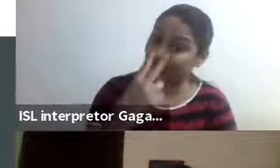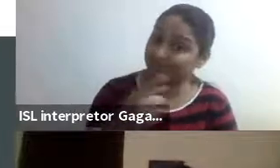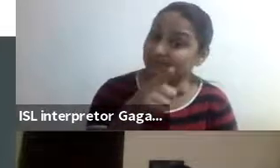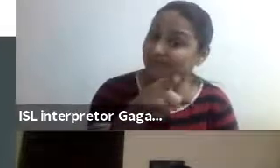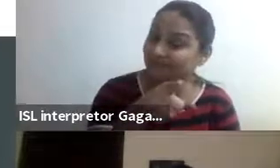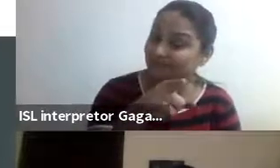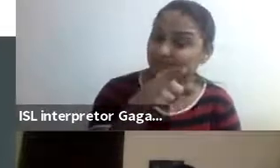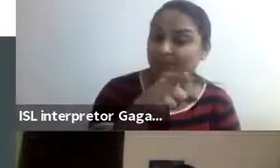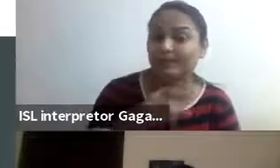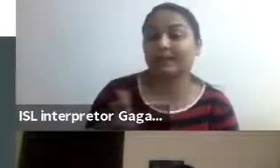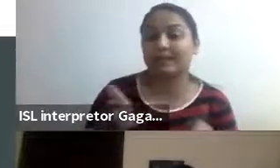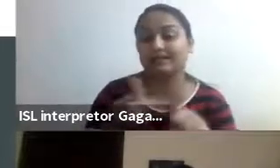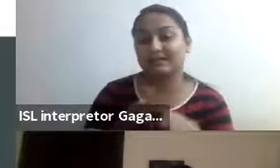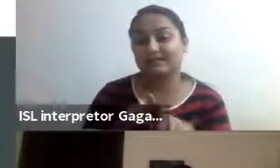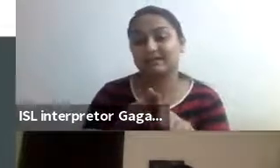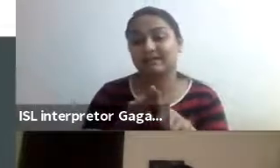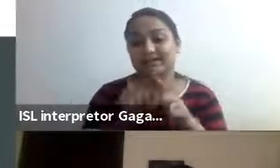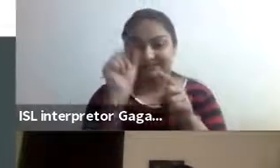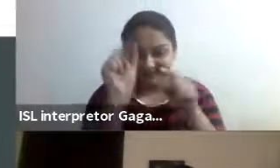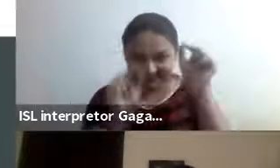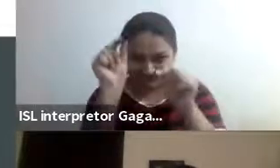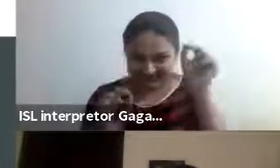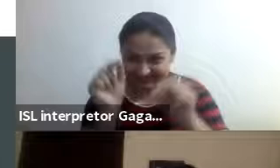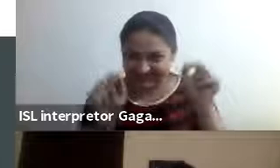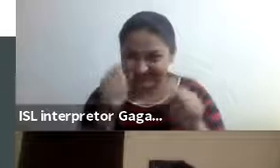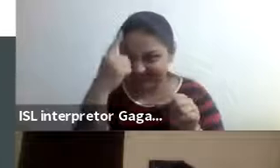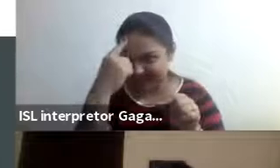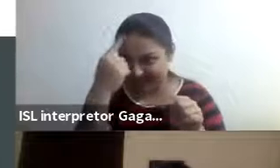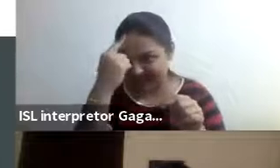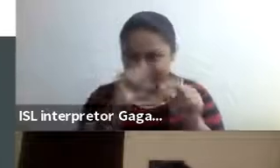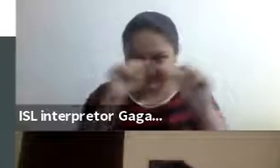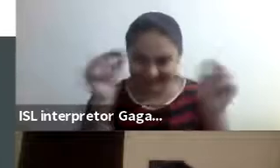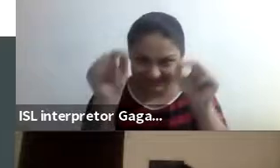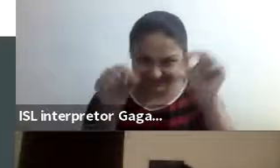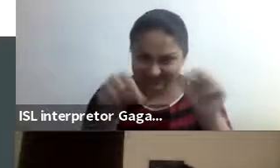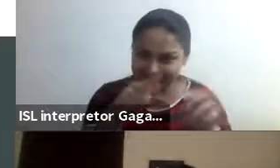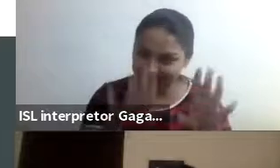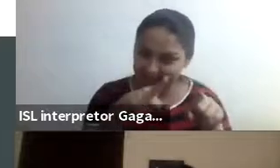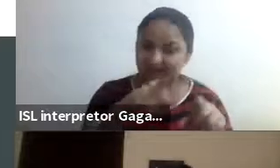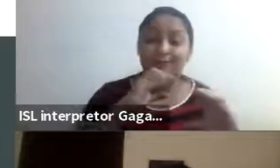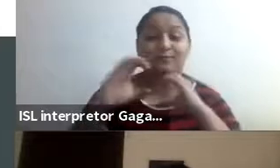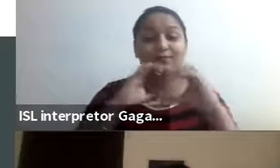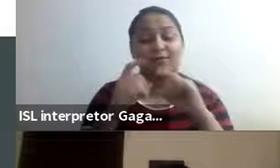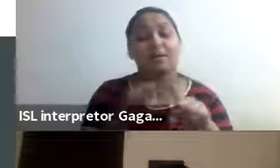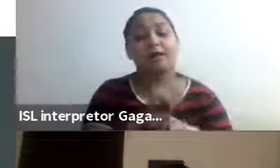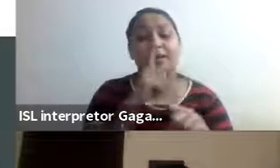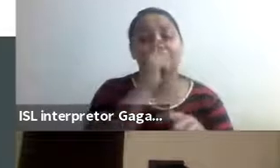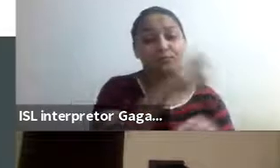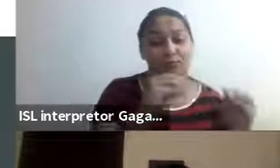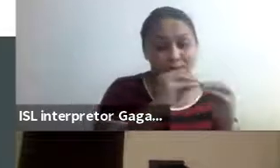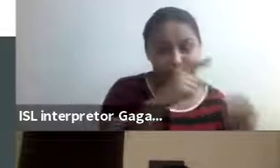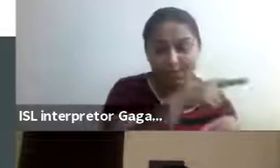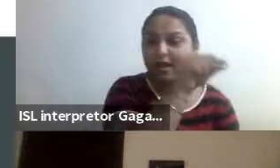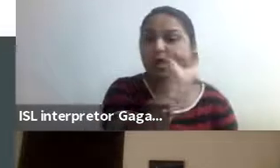very monochrome stick like motifs you'll see, which we actually later found out on conversation with Bhuribai that they are tattoos,